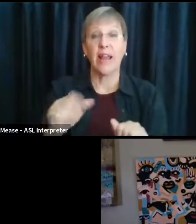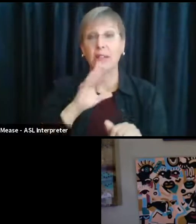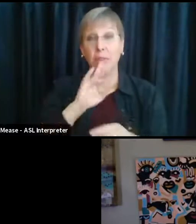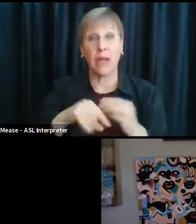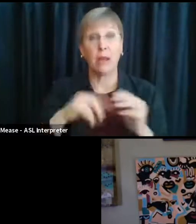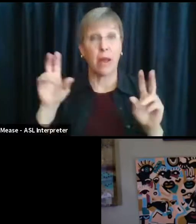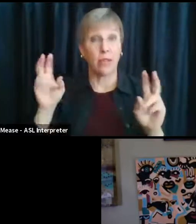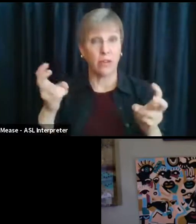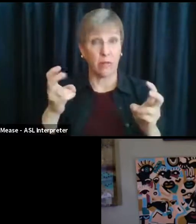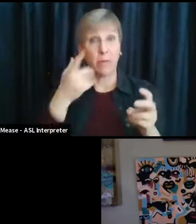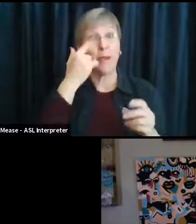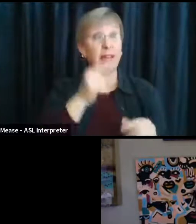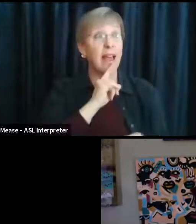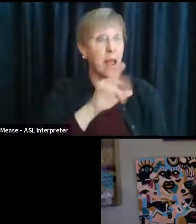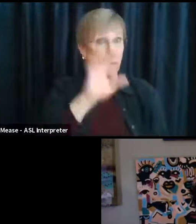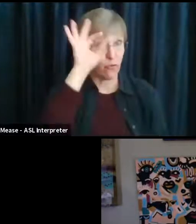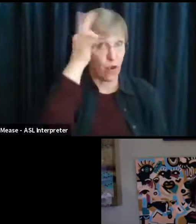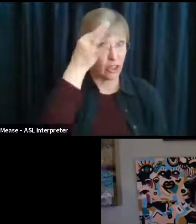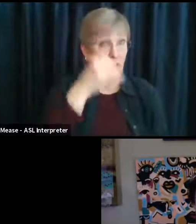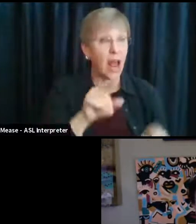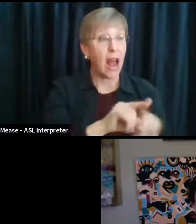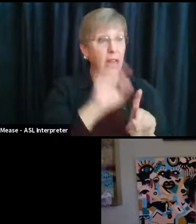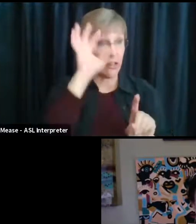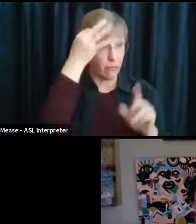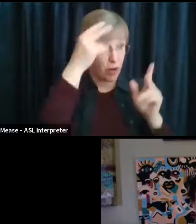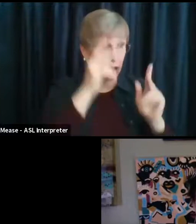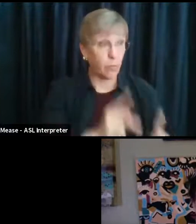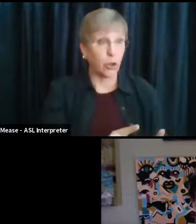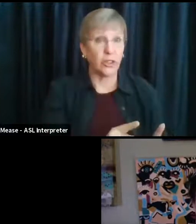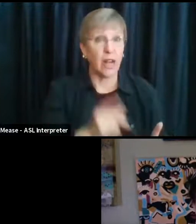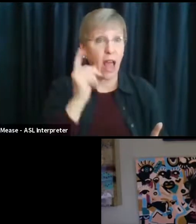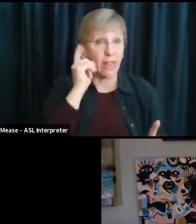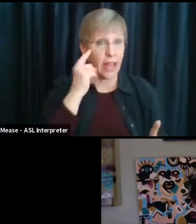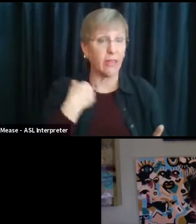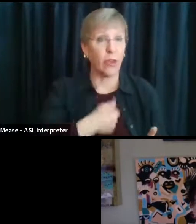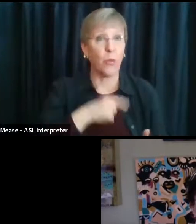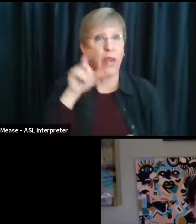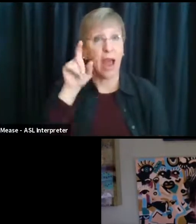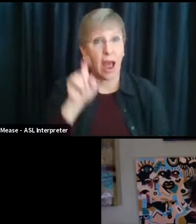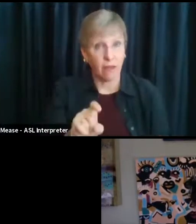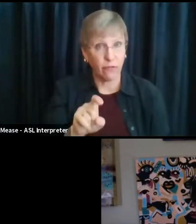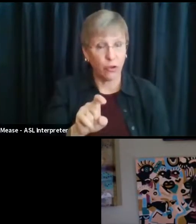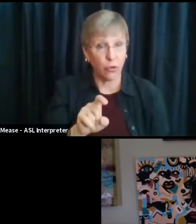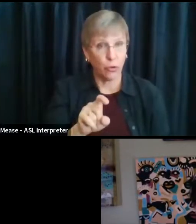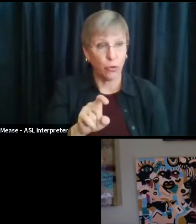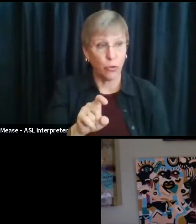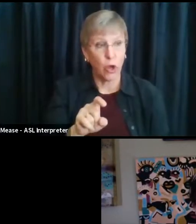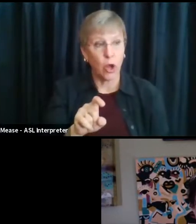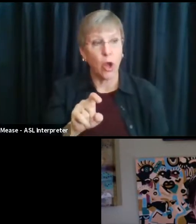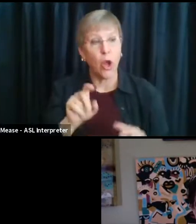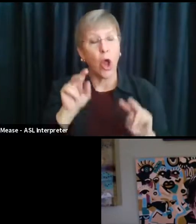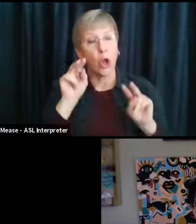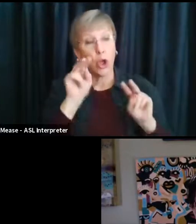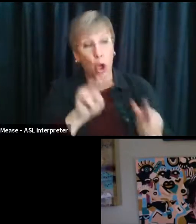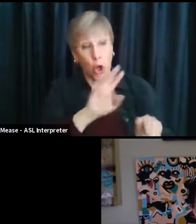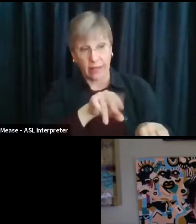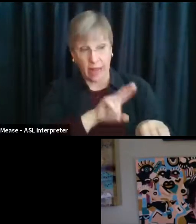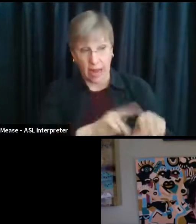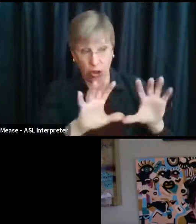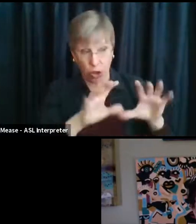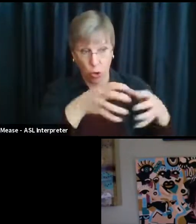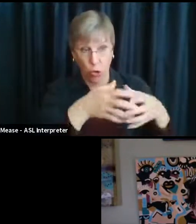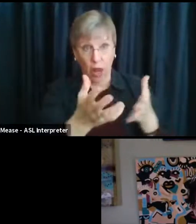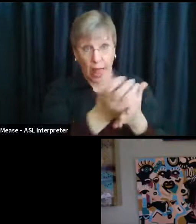being French, because as a French person, I think we have to look at our national collections